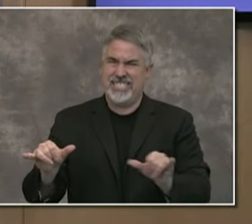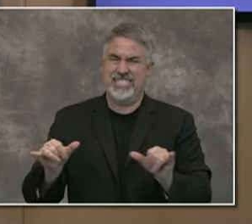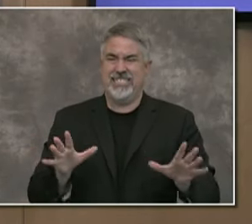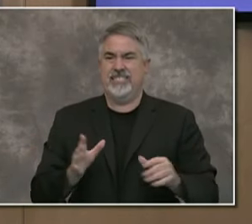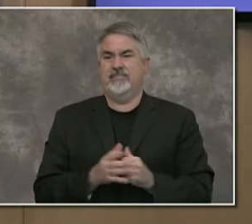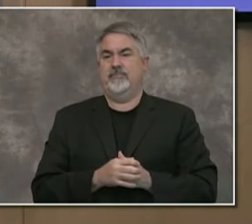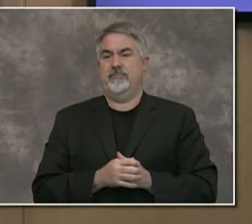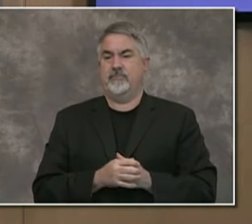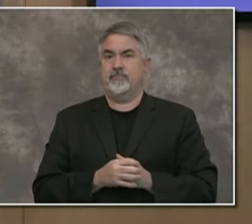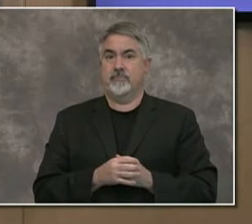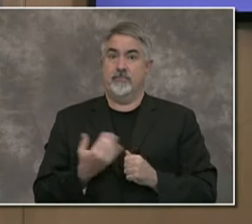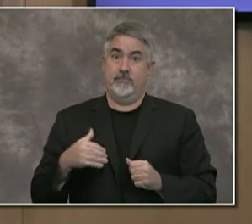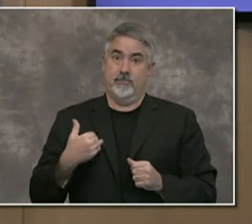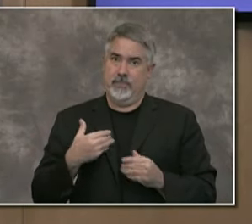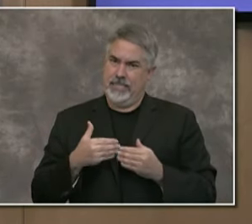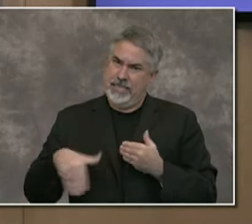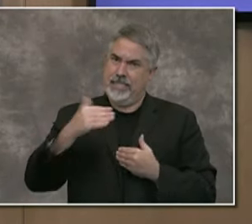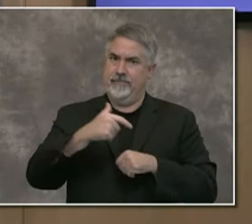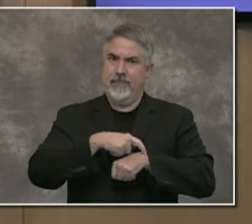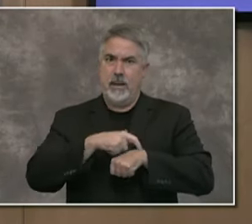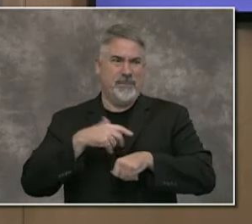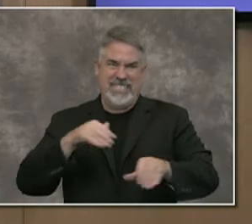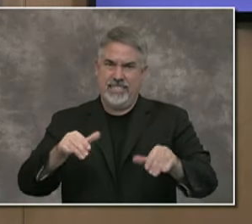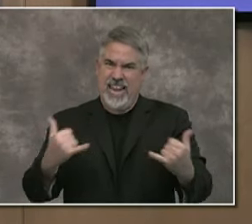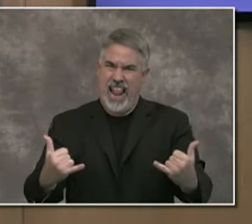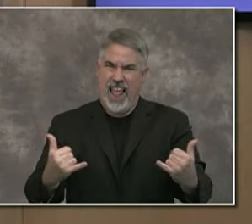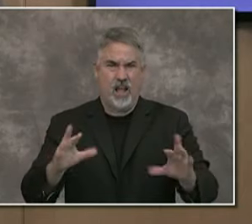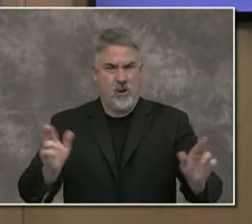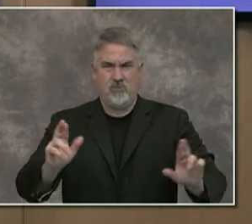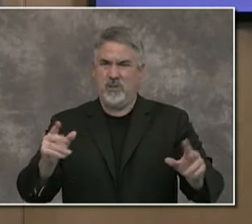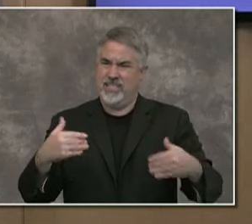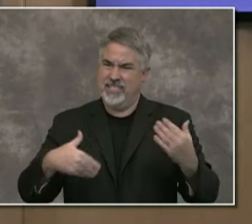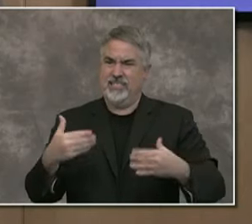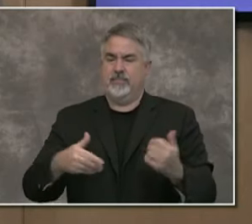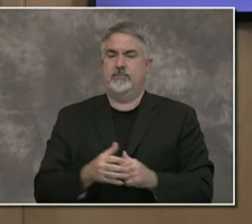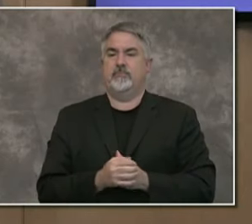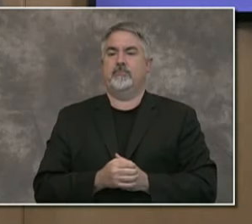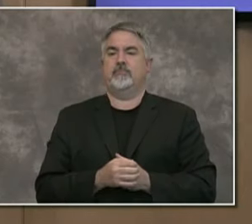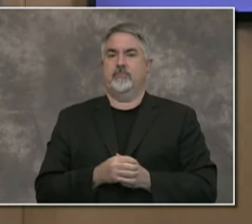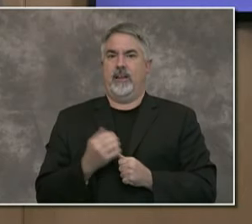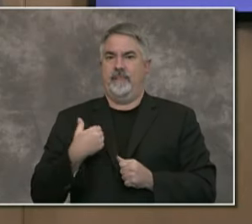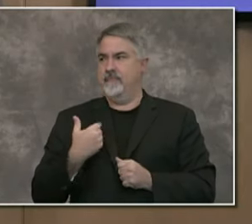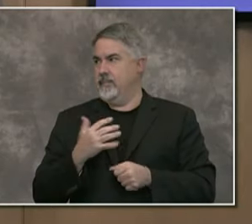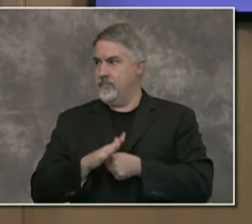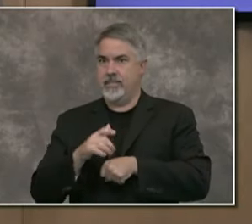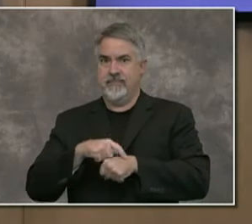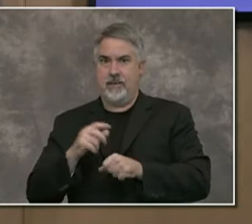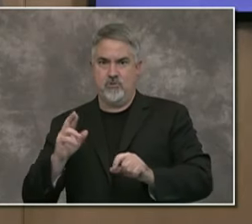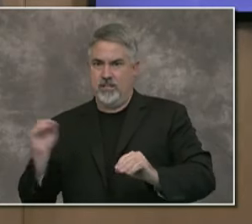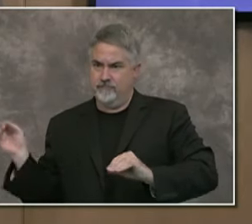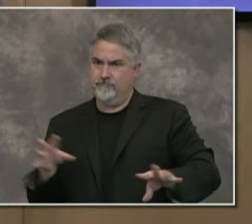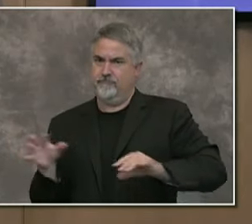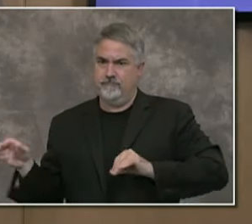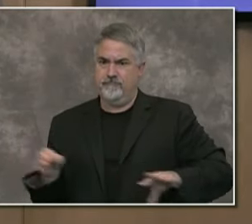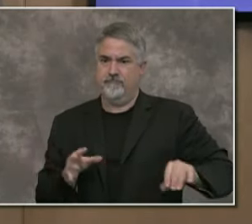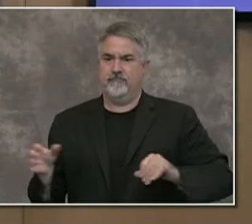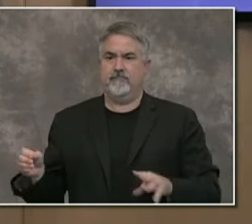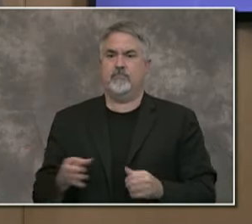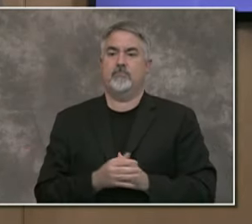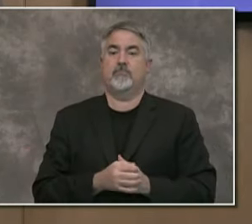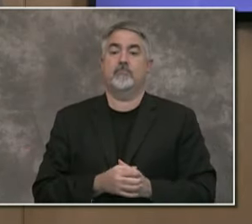time. It bought us time to increase our health system capacity, both increasing in structure, increasing in